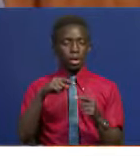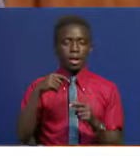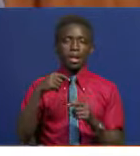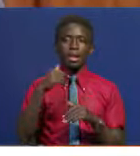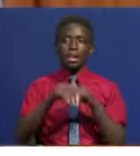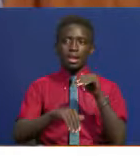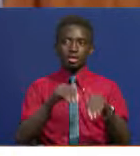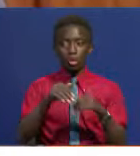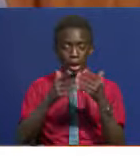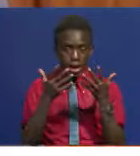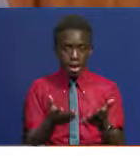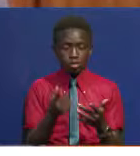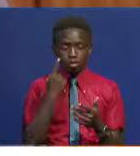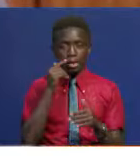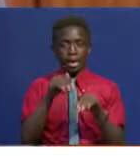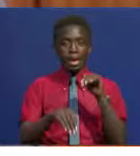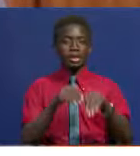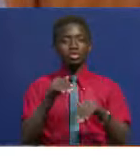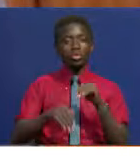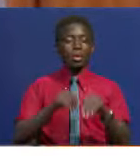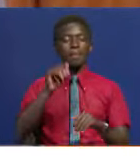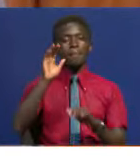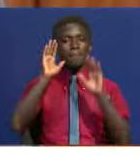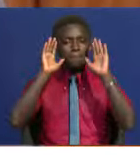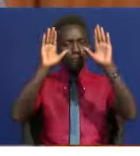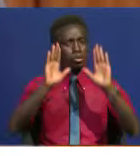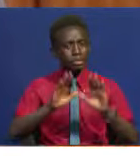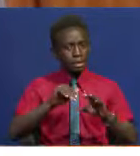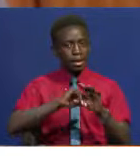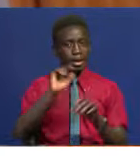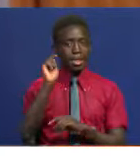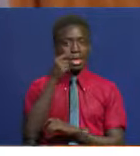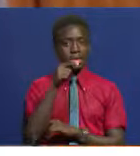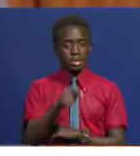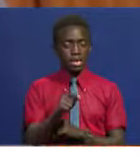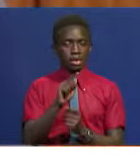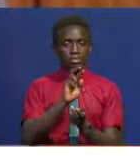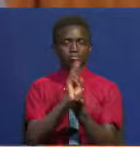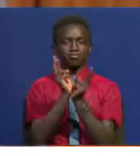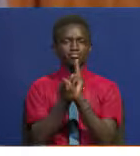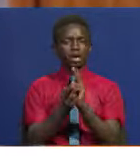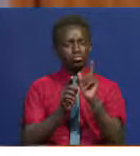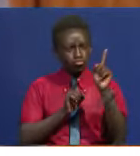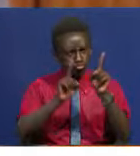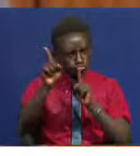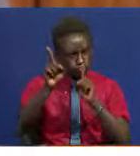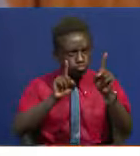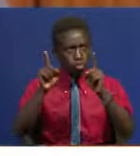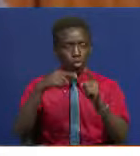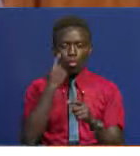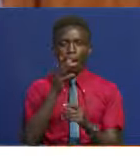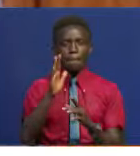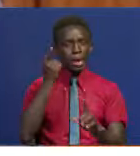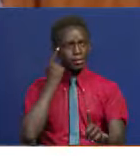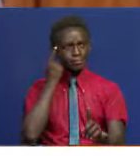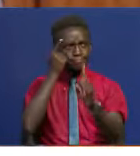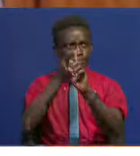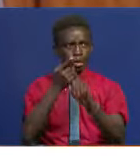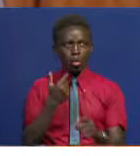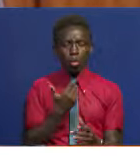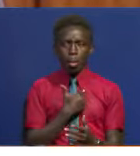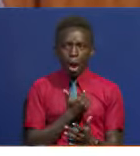an important milestone in the Kenya tea industry reform journey, whose desired end is to inculcate